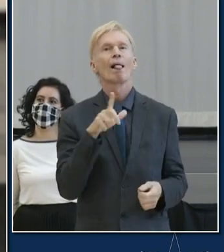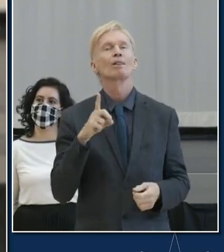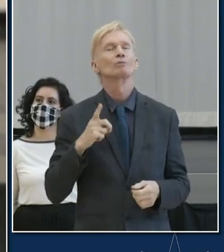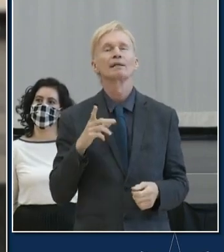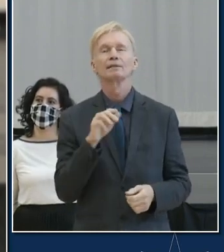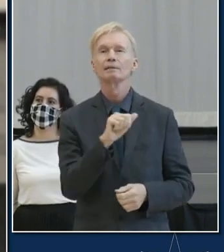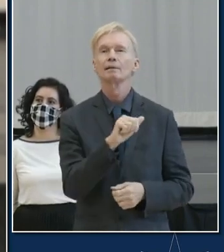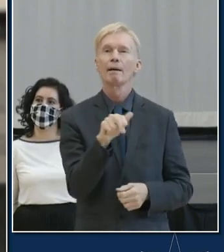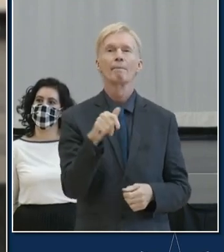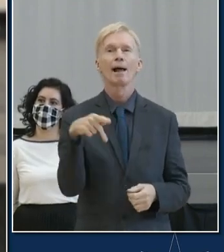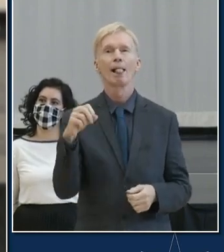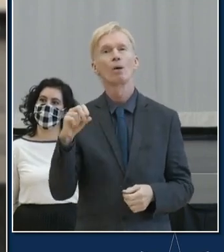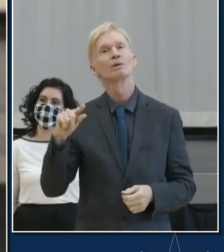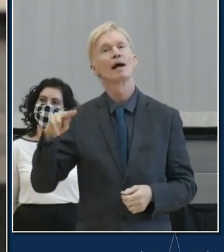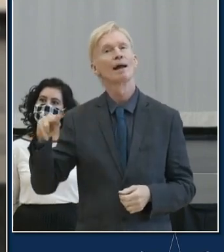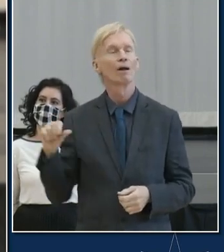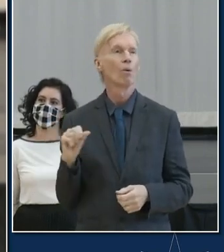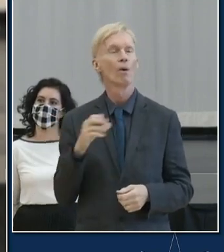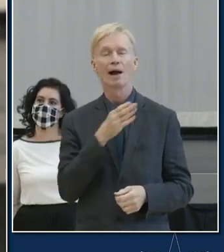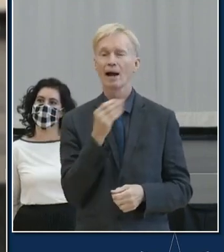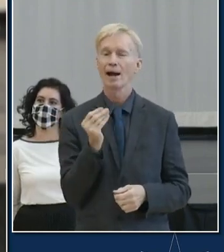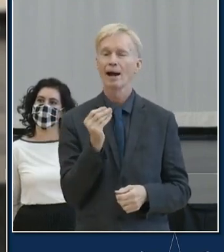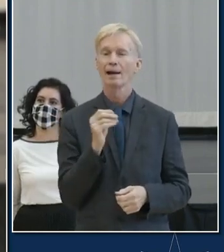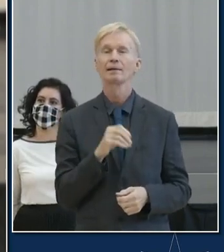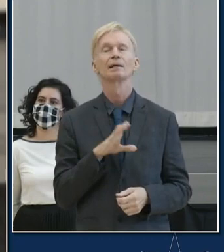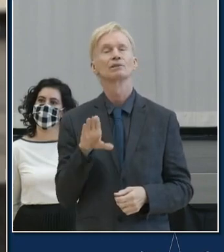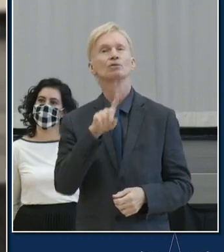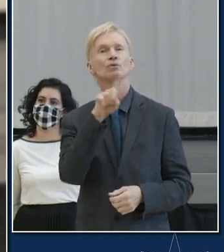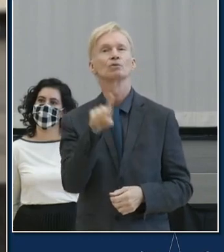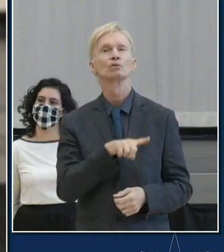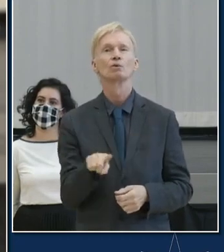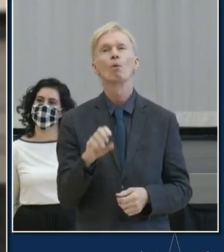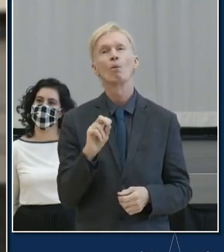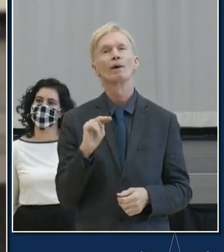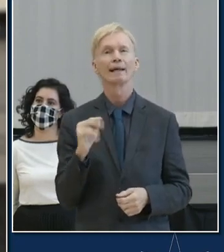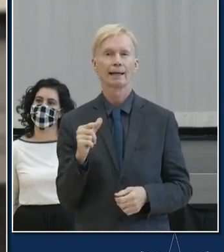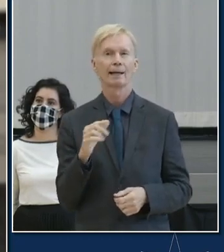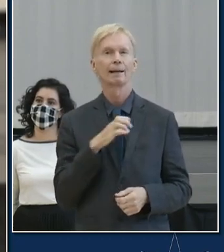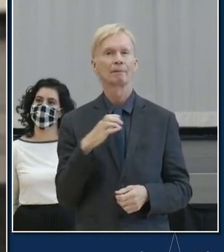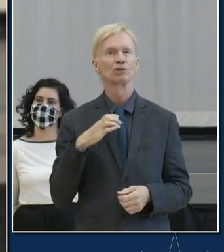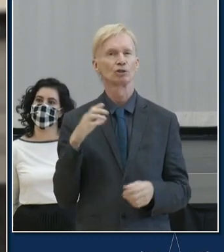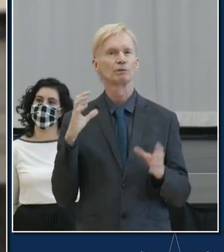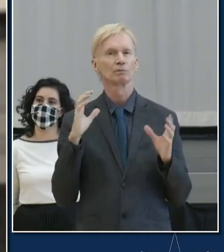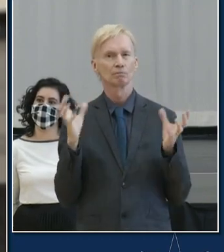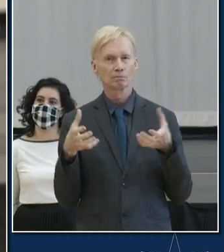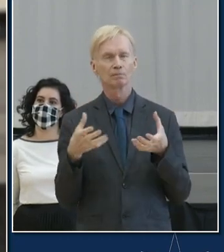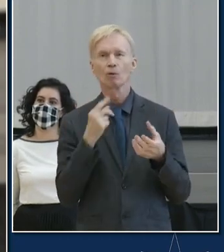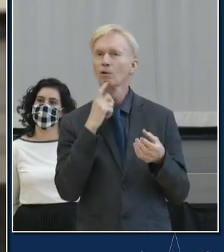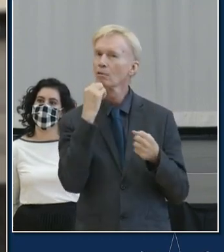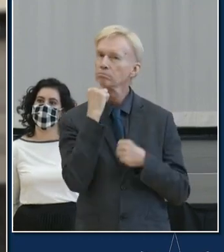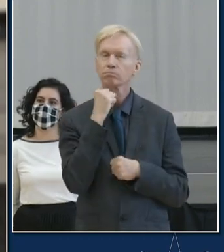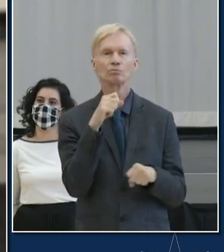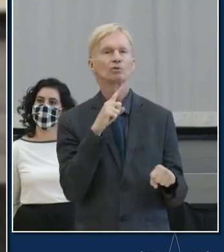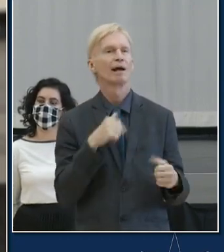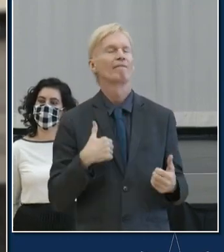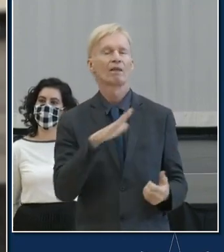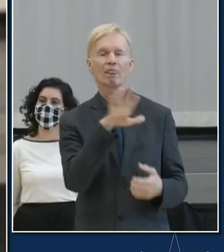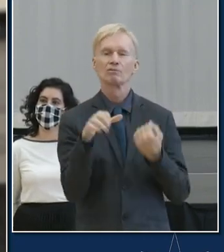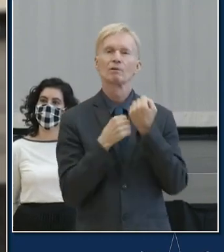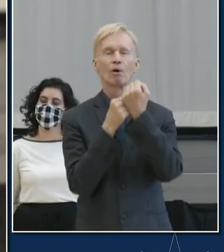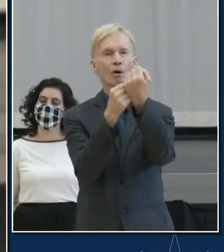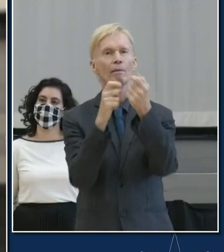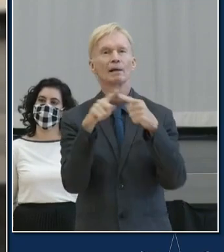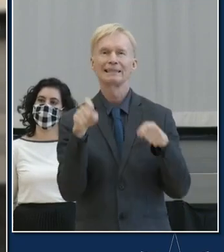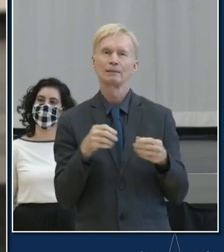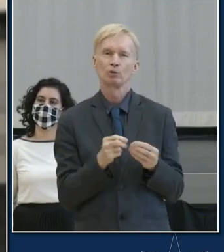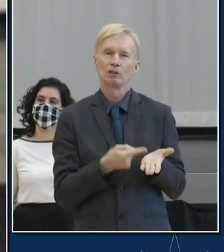of course members of the Zoning Commission. We think this is a solid plan, and we'd love all the members' support, but there's more discussion that